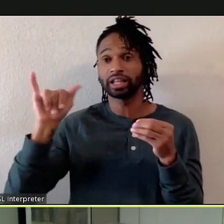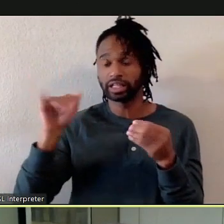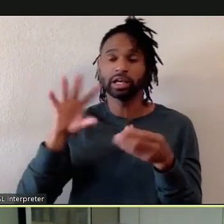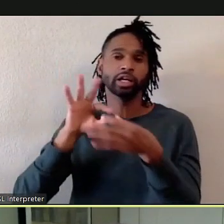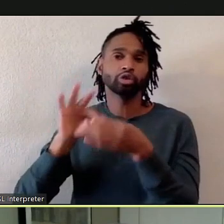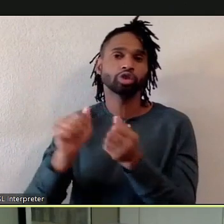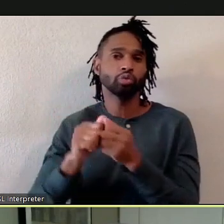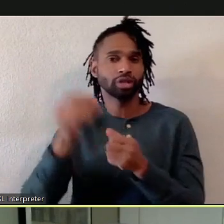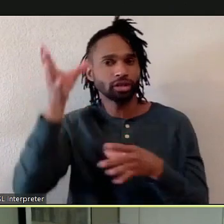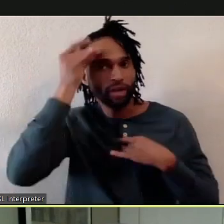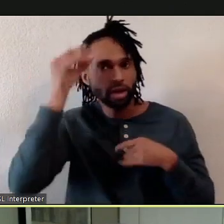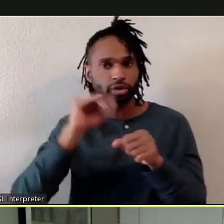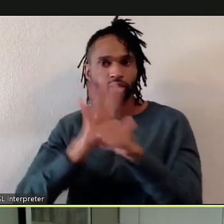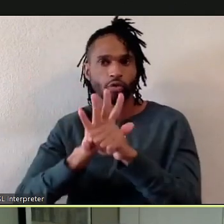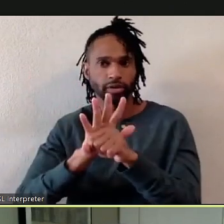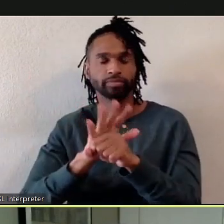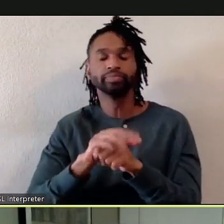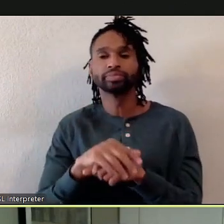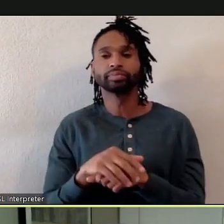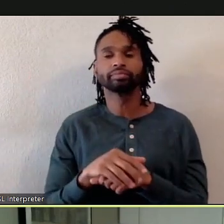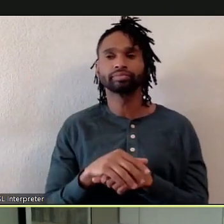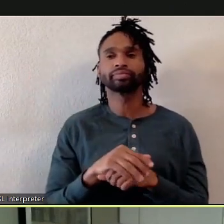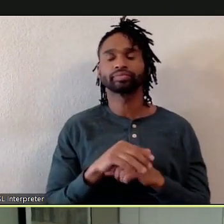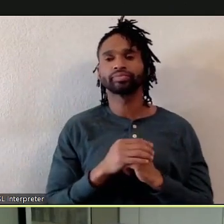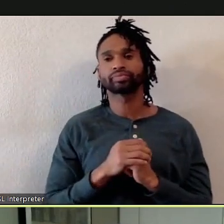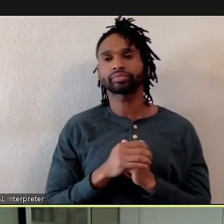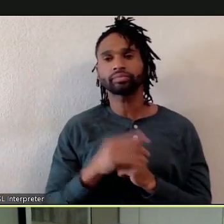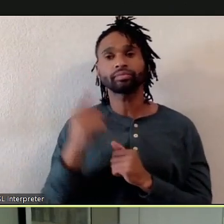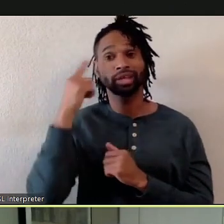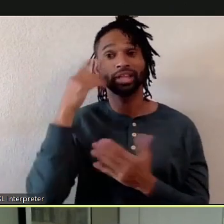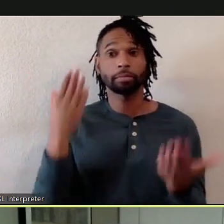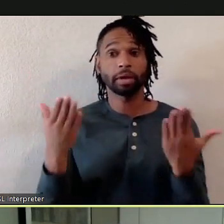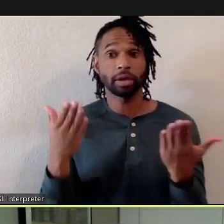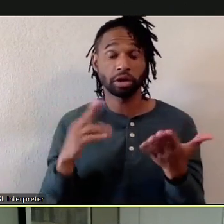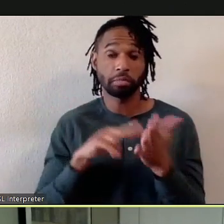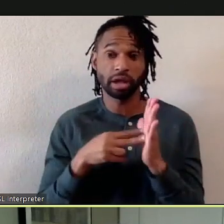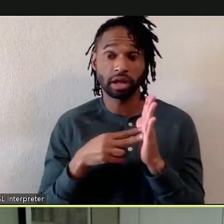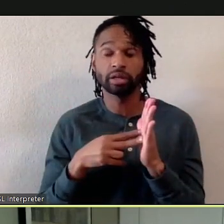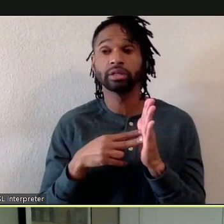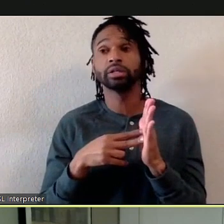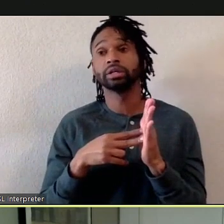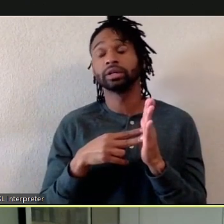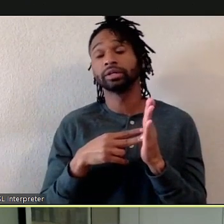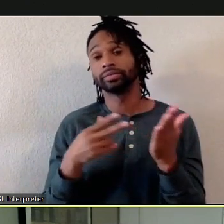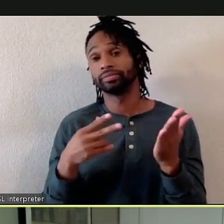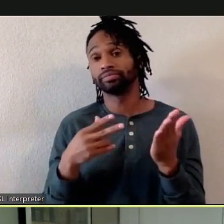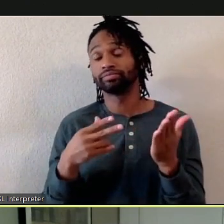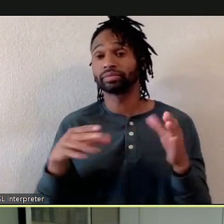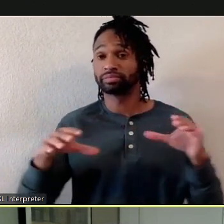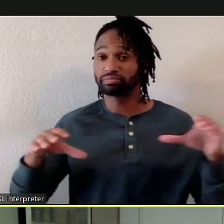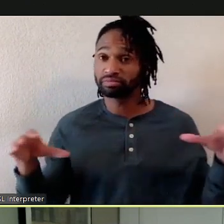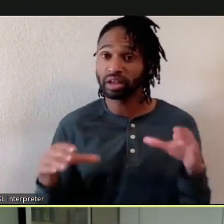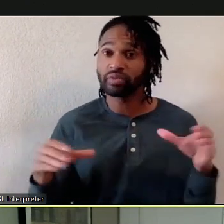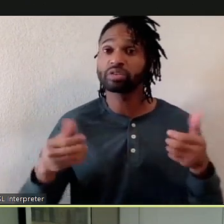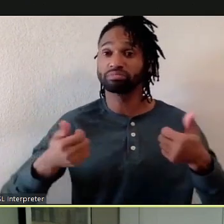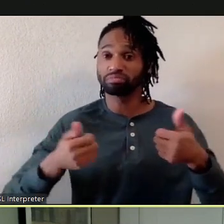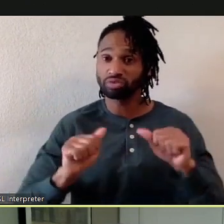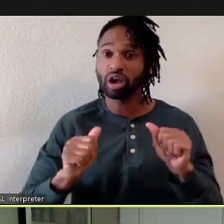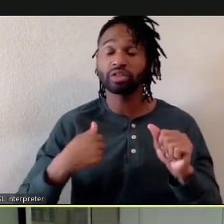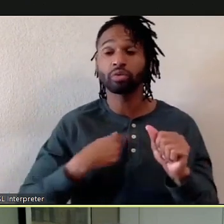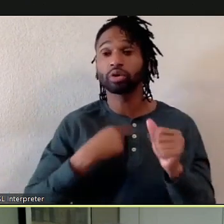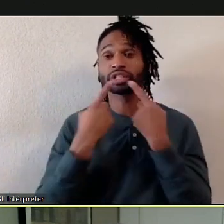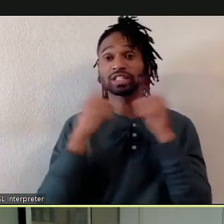this virus. I think that potentially could mean that, the efforts that were successful